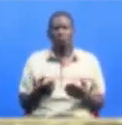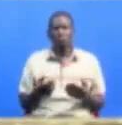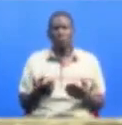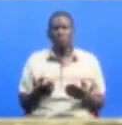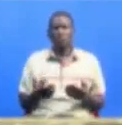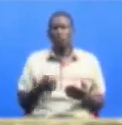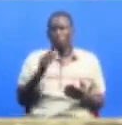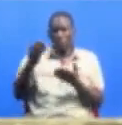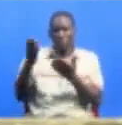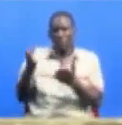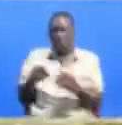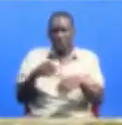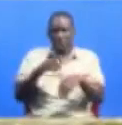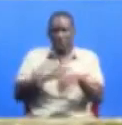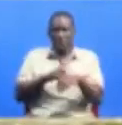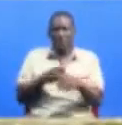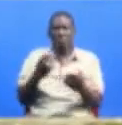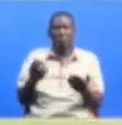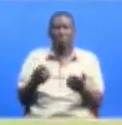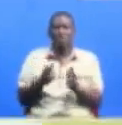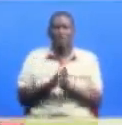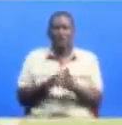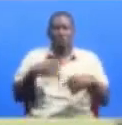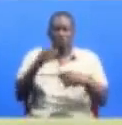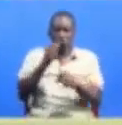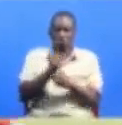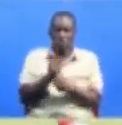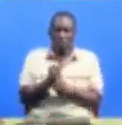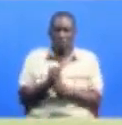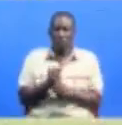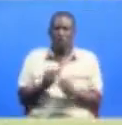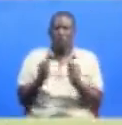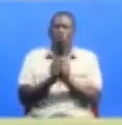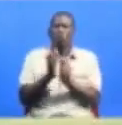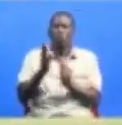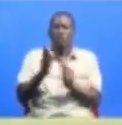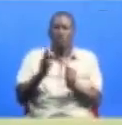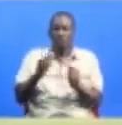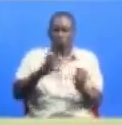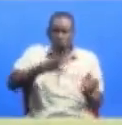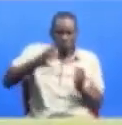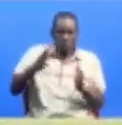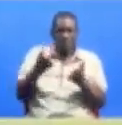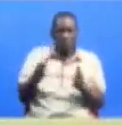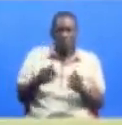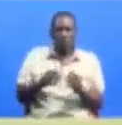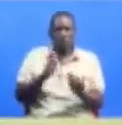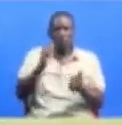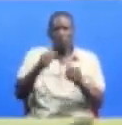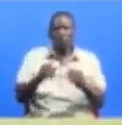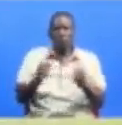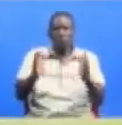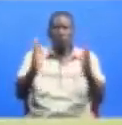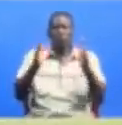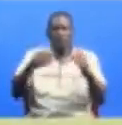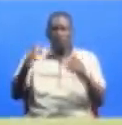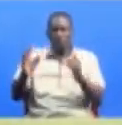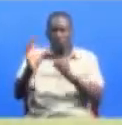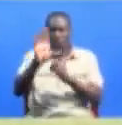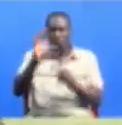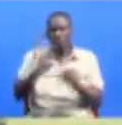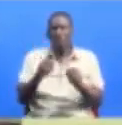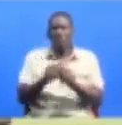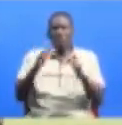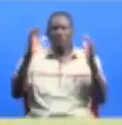least be present in the moment and just keep on working. A total of 14 players are yet to play for Shujaa outside Africa, which is a